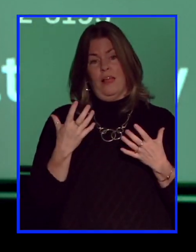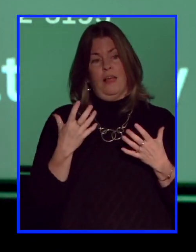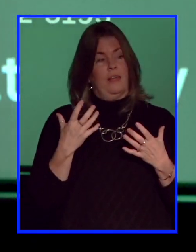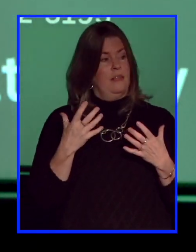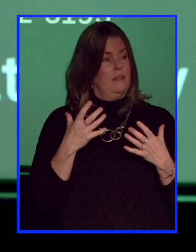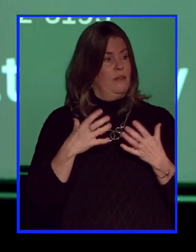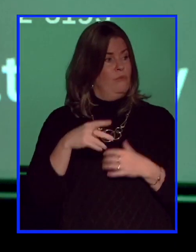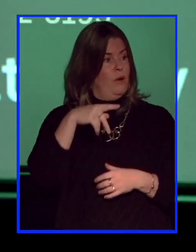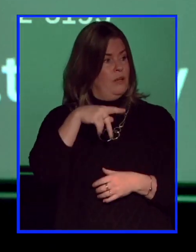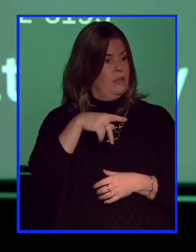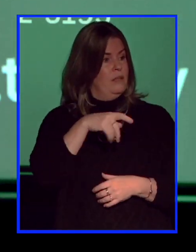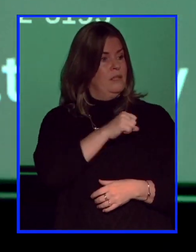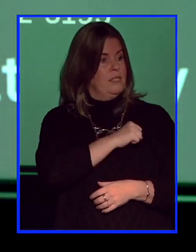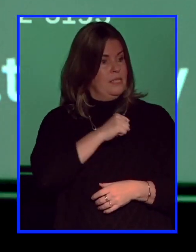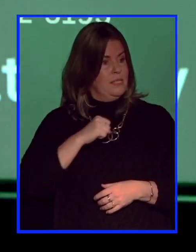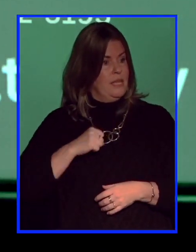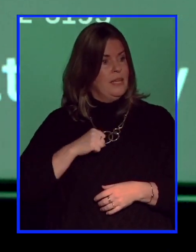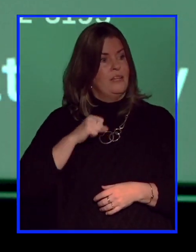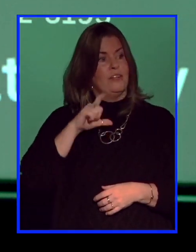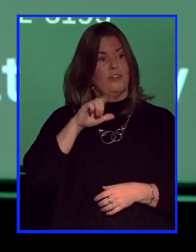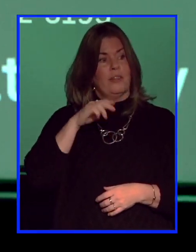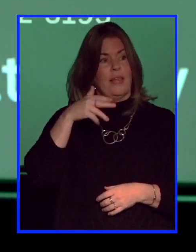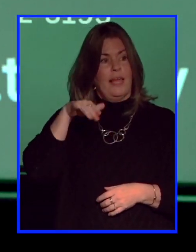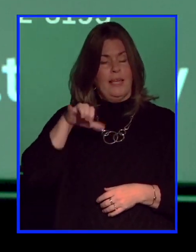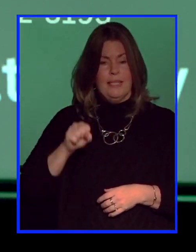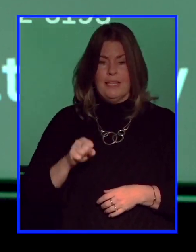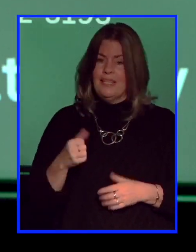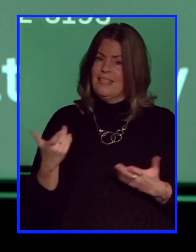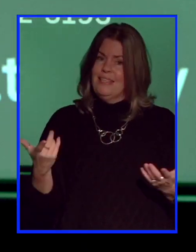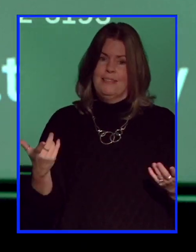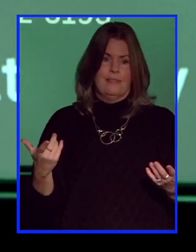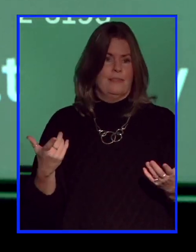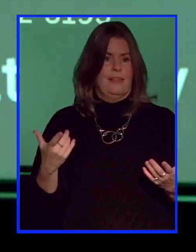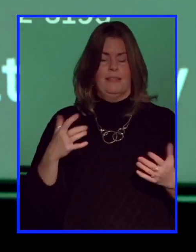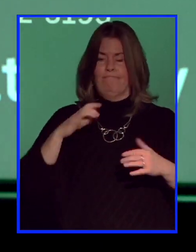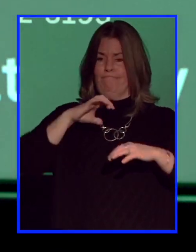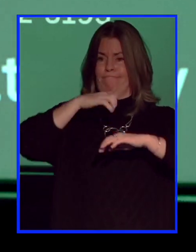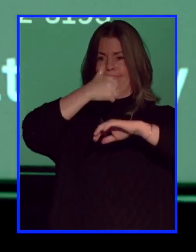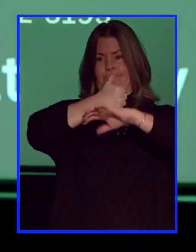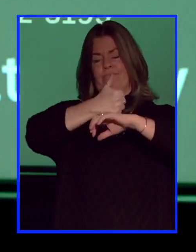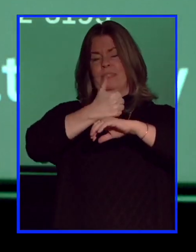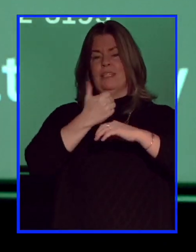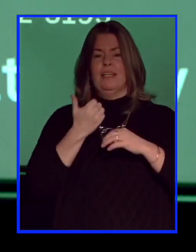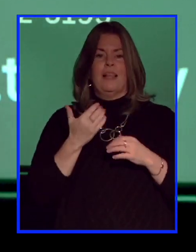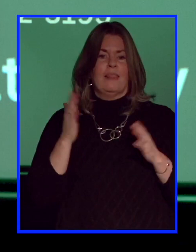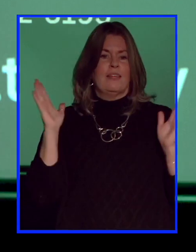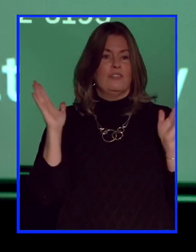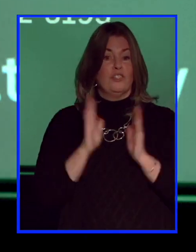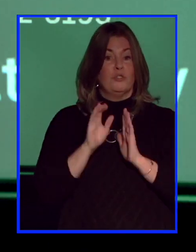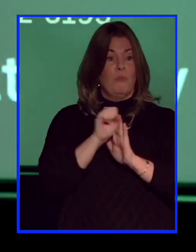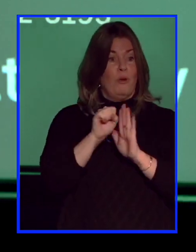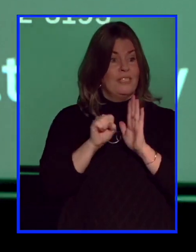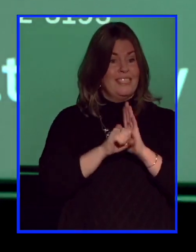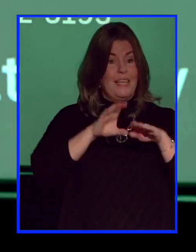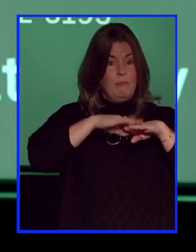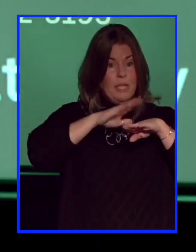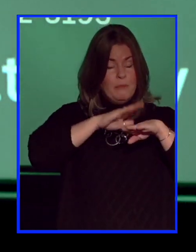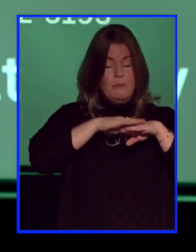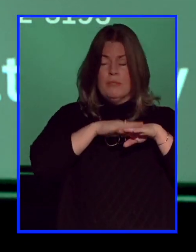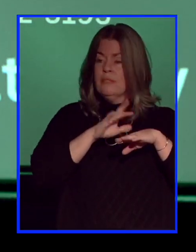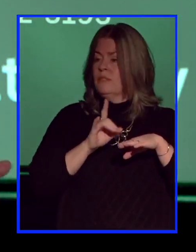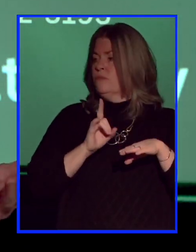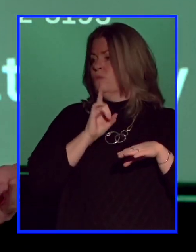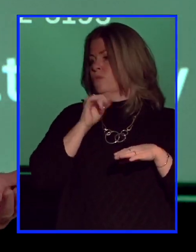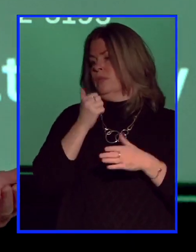did, he's institutionalized. Like, for instance, the small state minimum has been really, really helpful